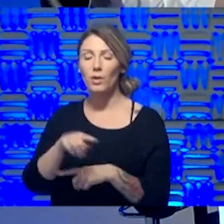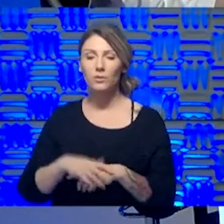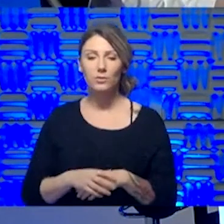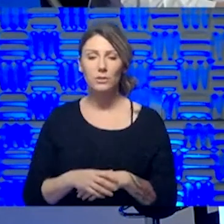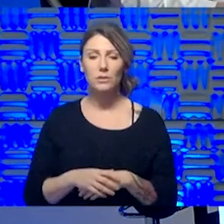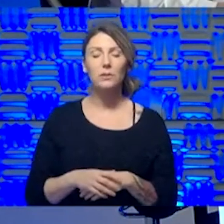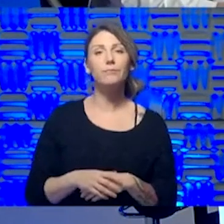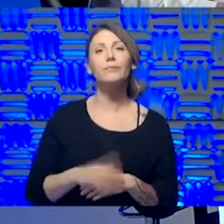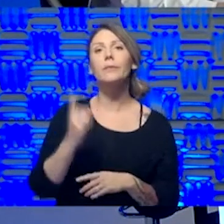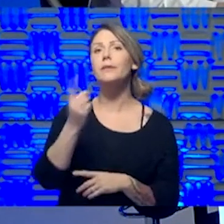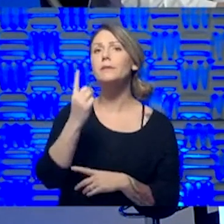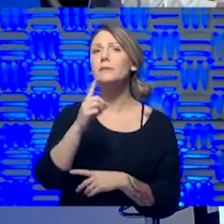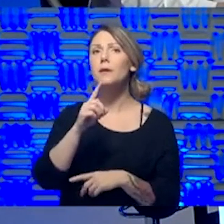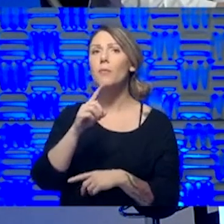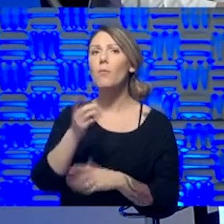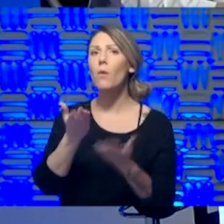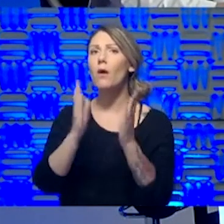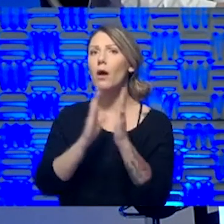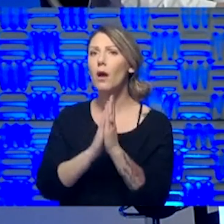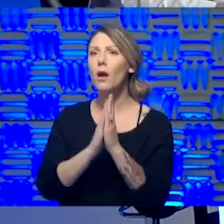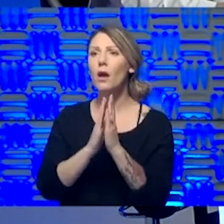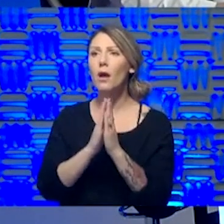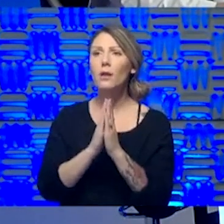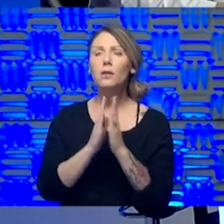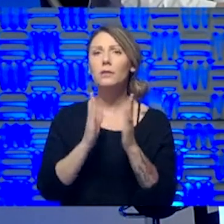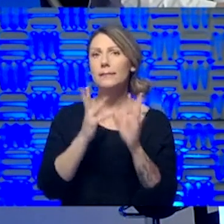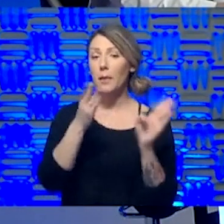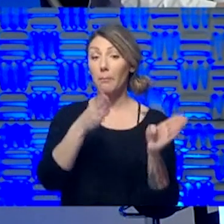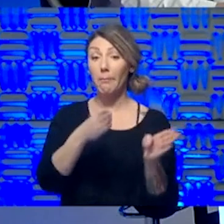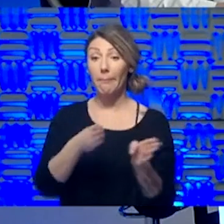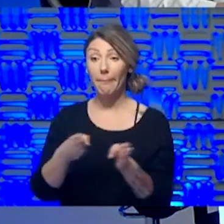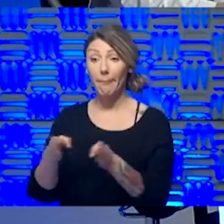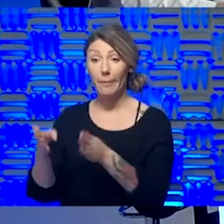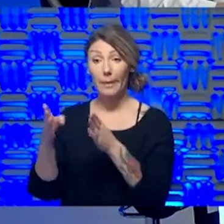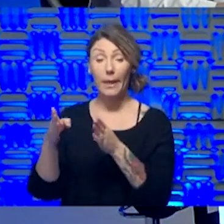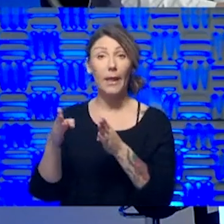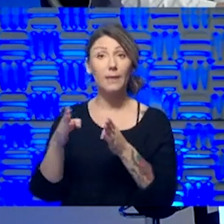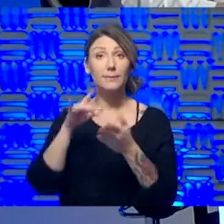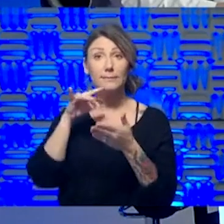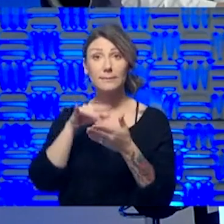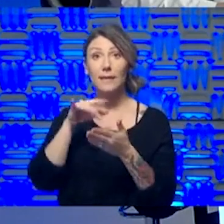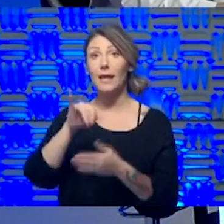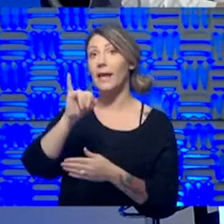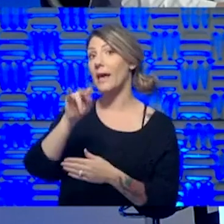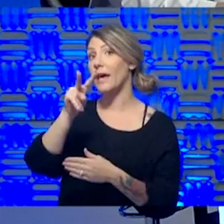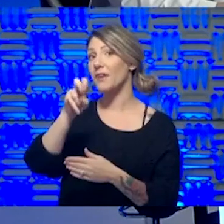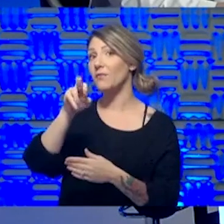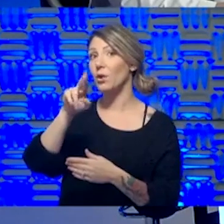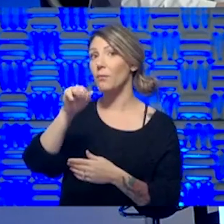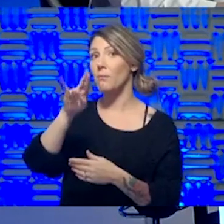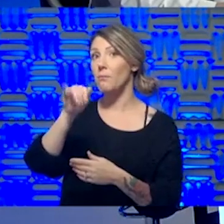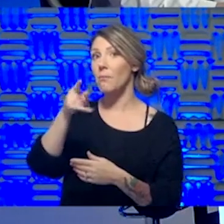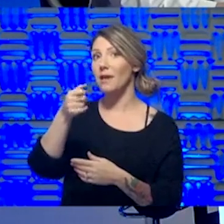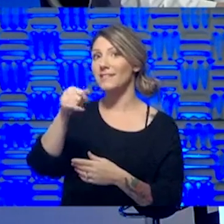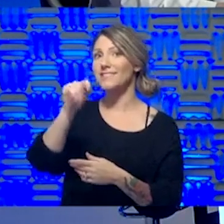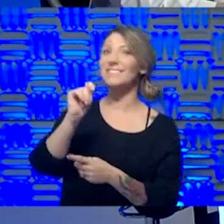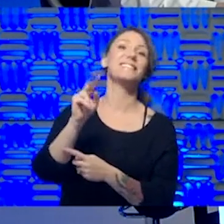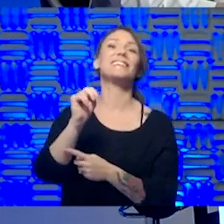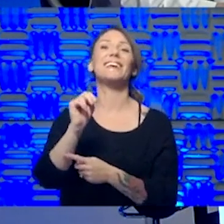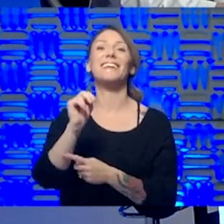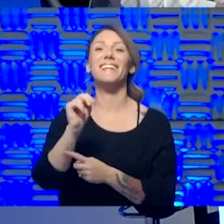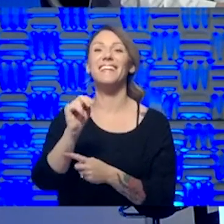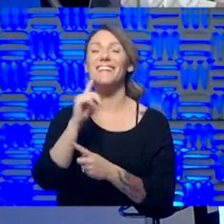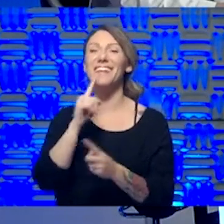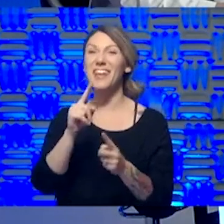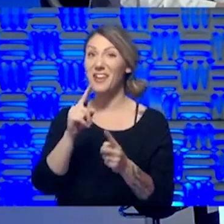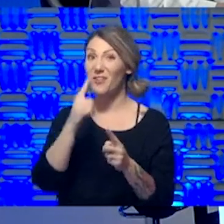is asking, do we know if there's a plan to study ivermectin in treating patients with COVID-19? Ivermectin. Okay, I'm going to